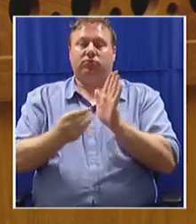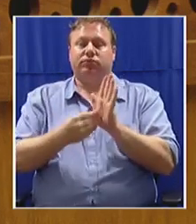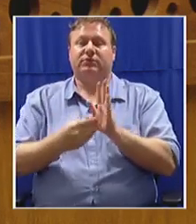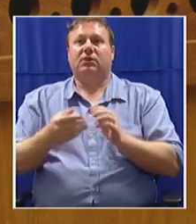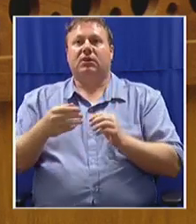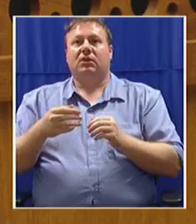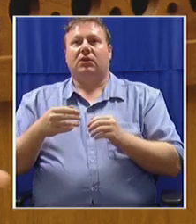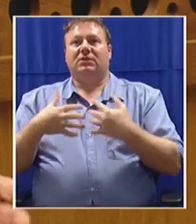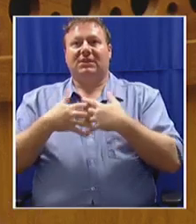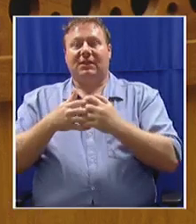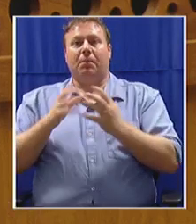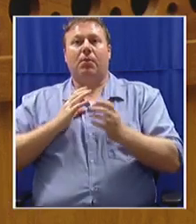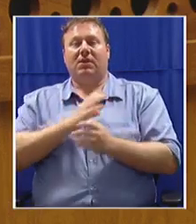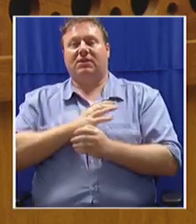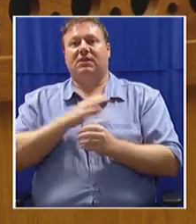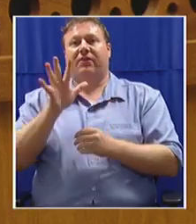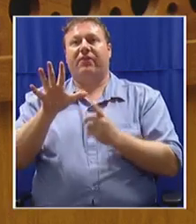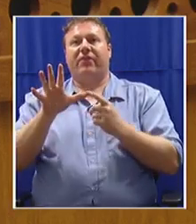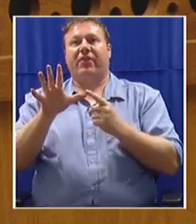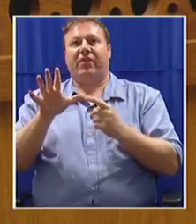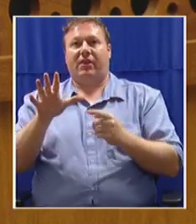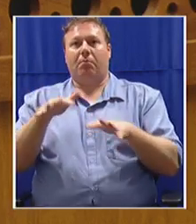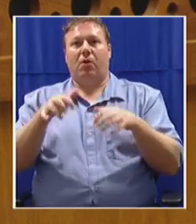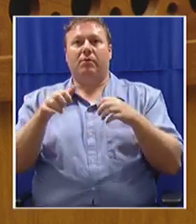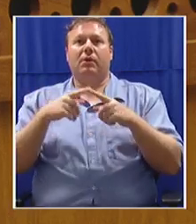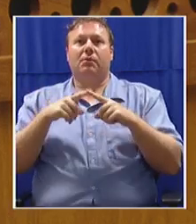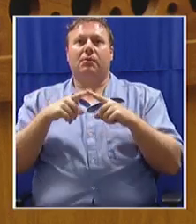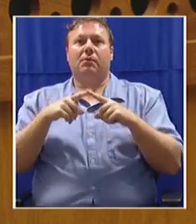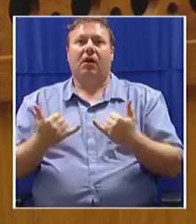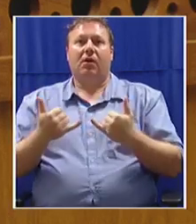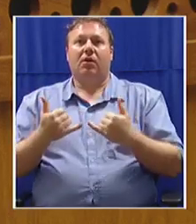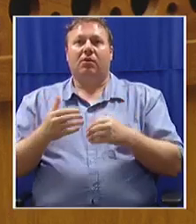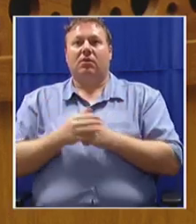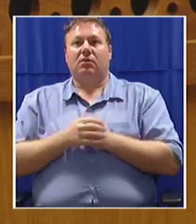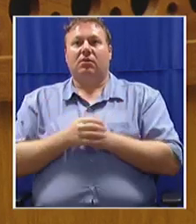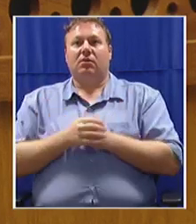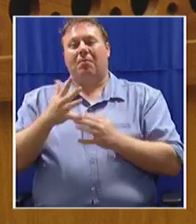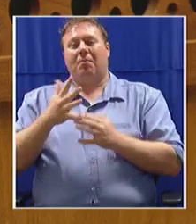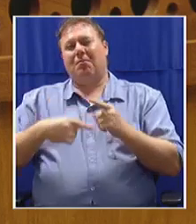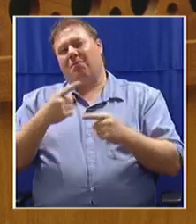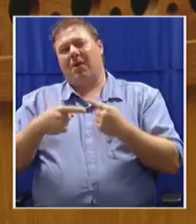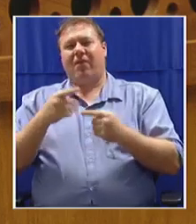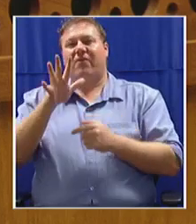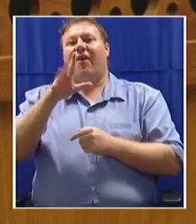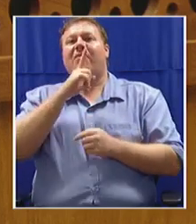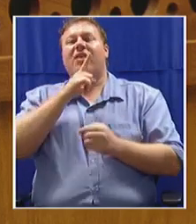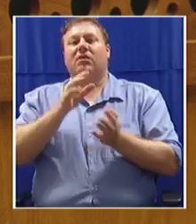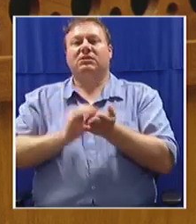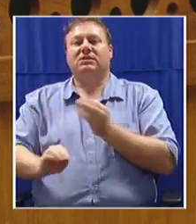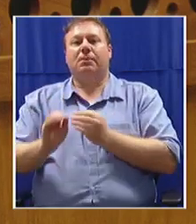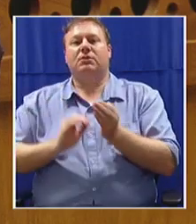Parliament. The only thing outstanding now is that we understand that there are about 5,000 submissions to the